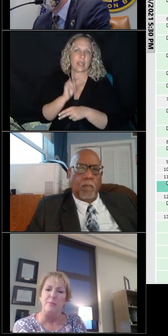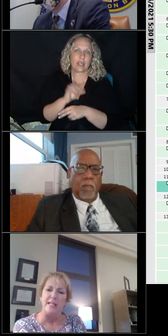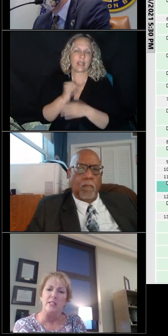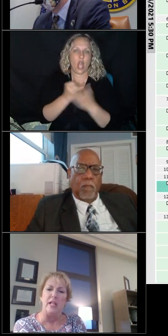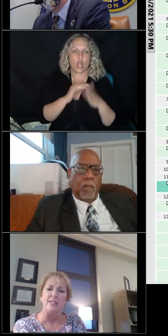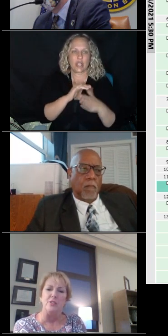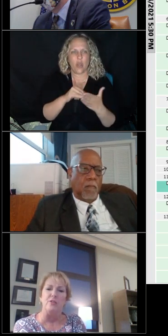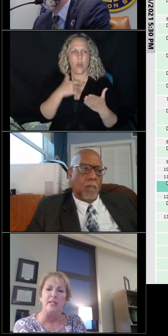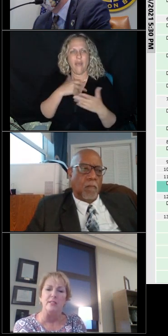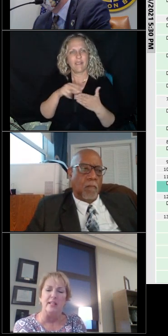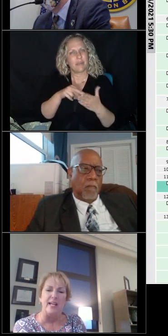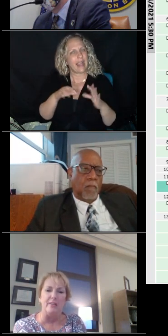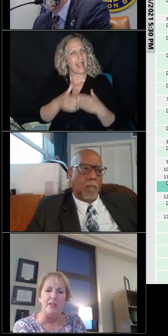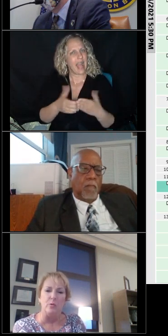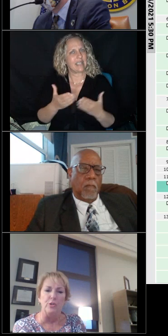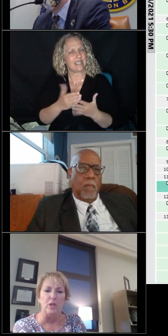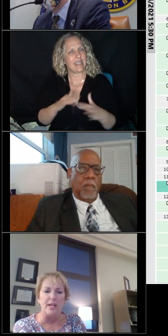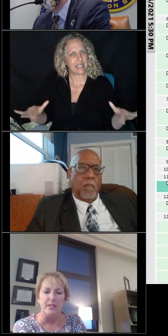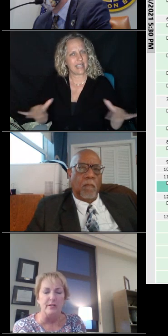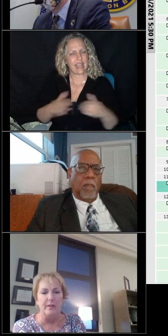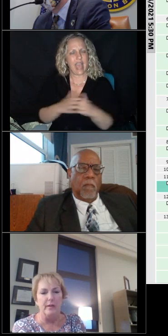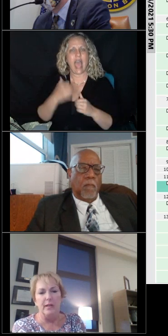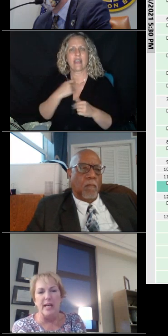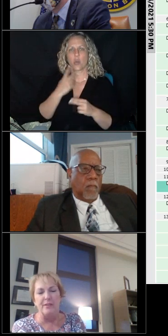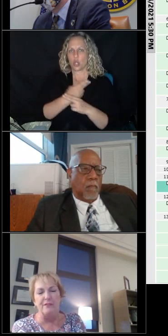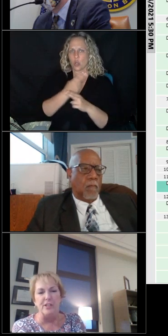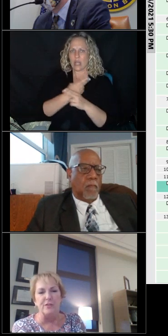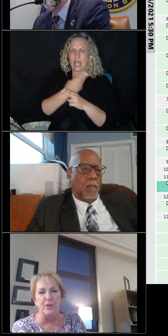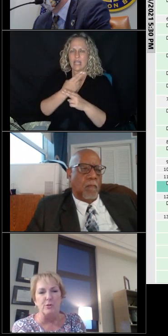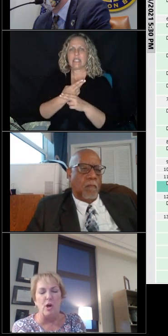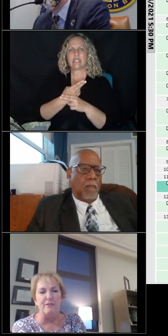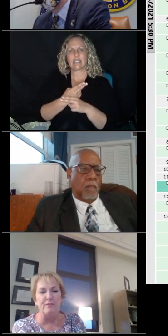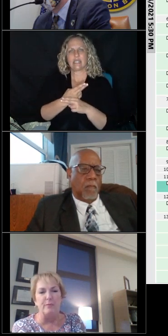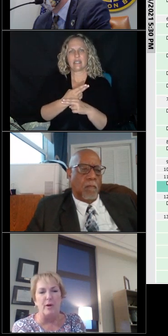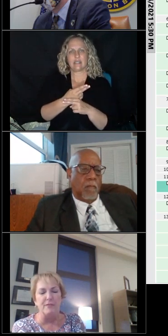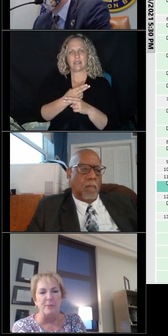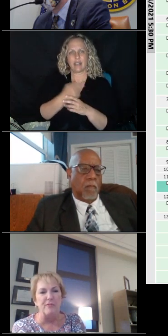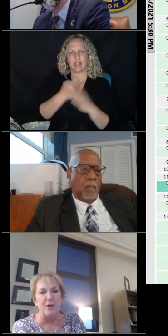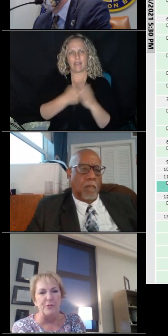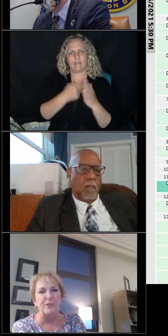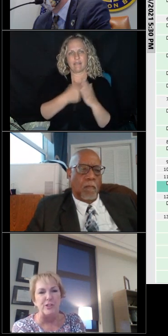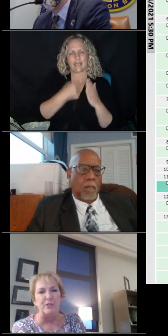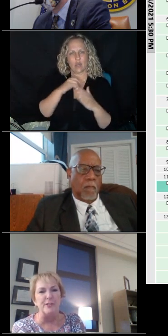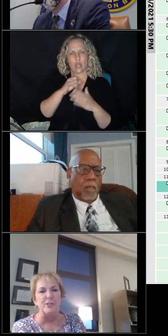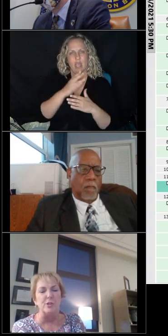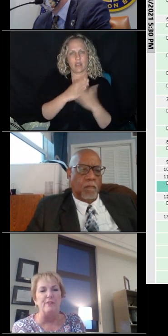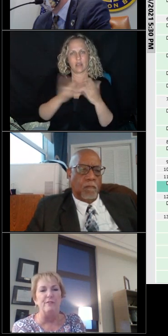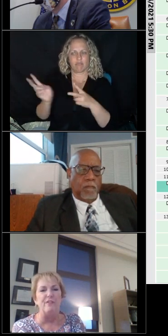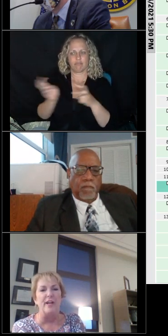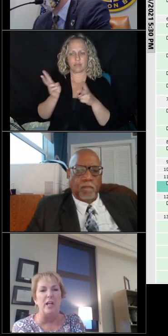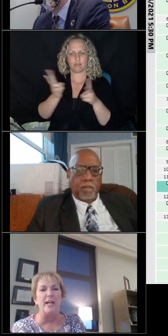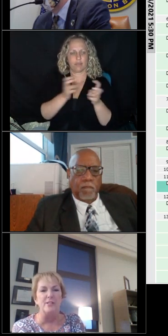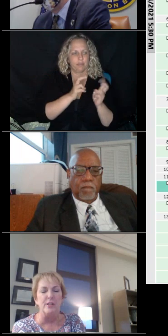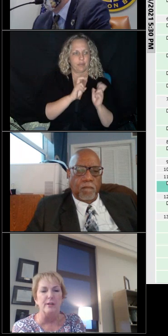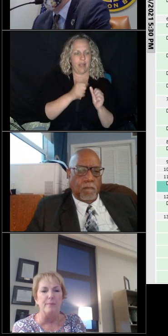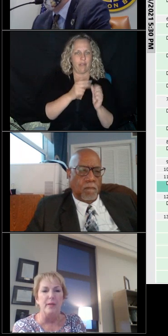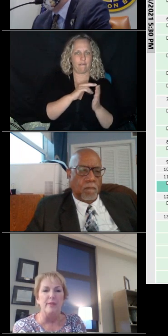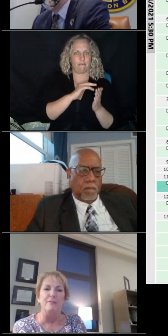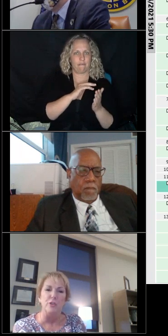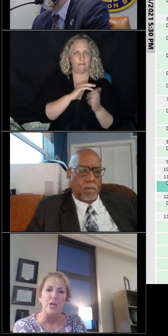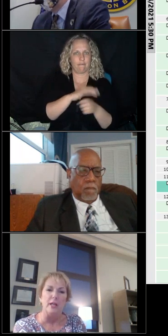center. We have some dance classes and things like that, and I think we're utilizing kind of the fees for those off some of our other facilities until we